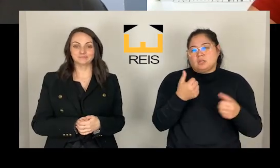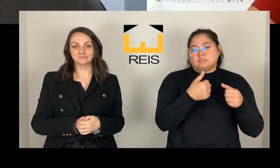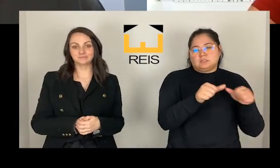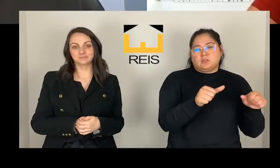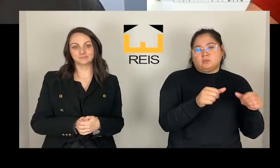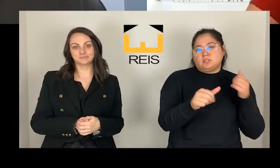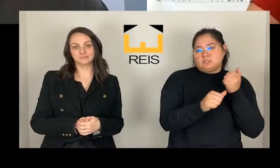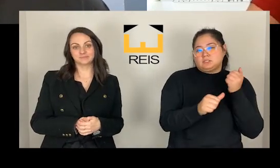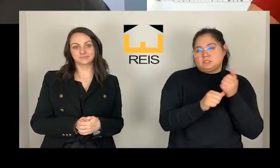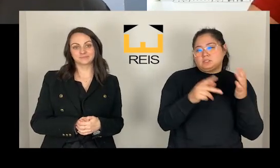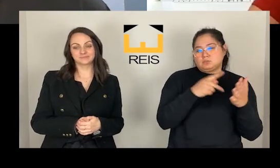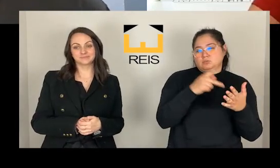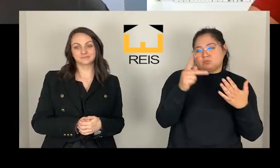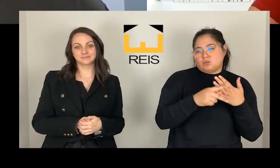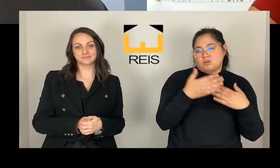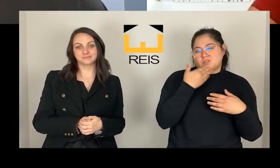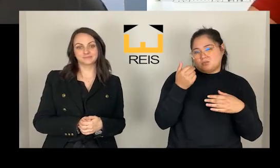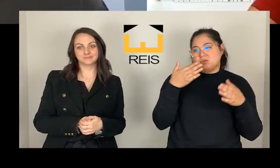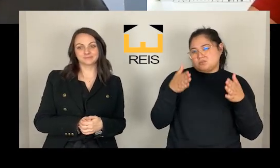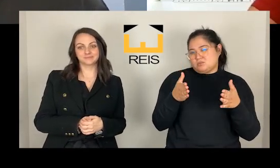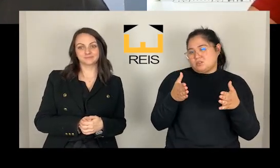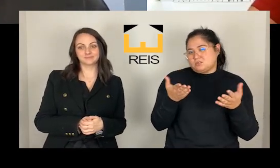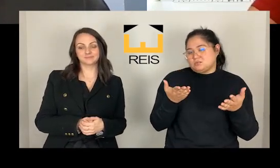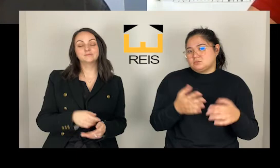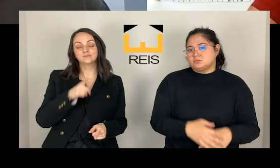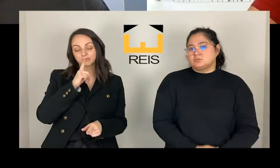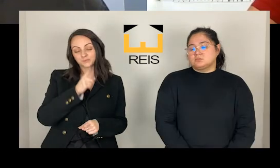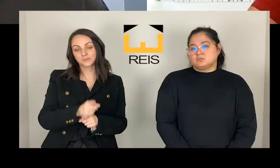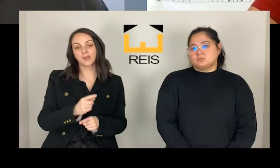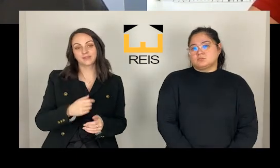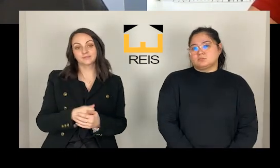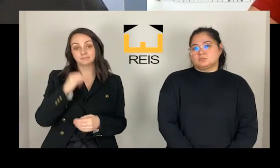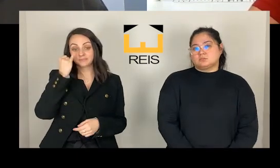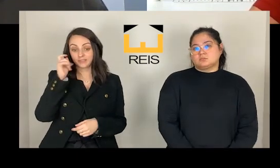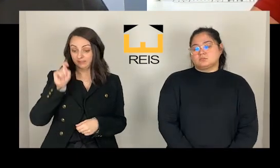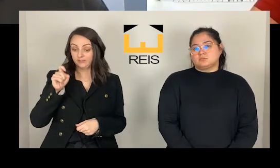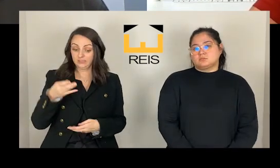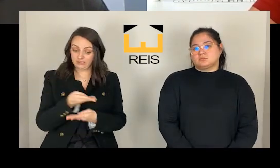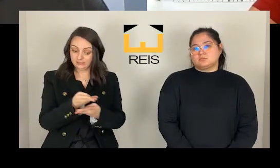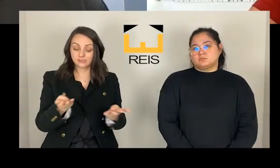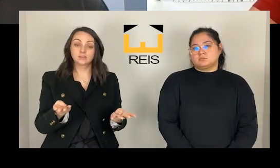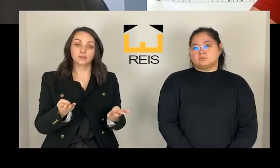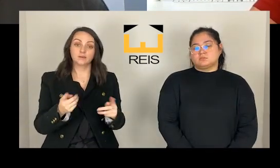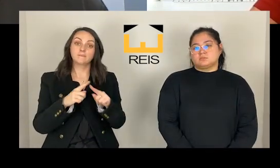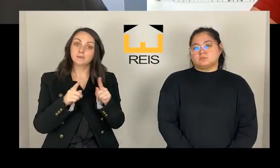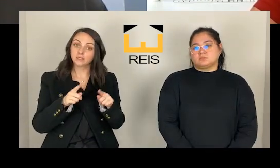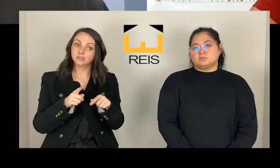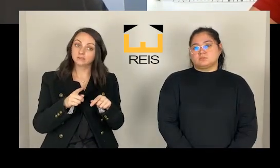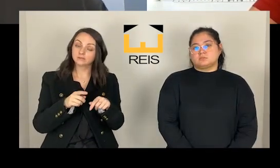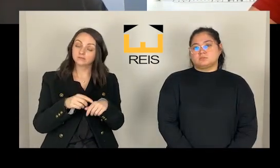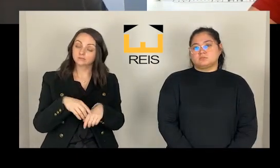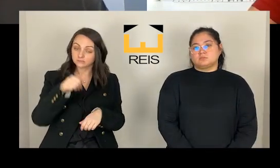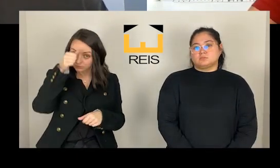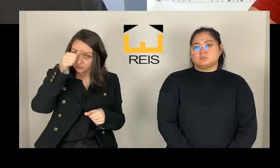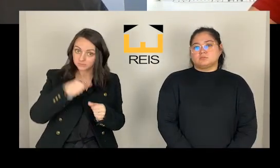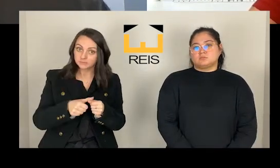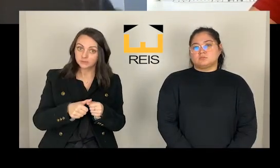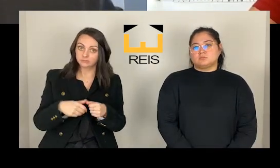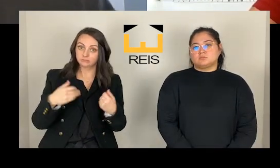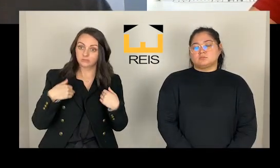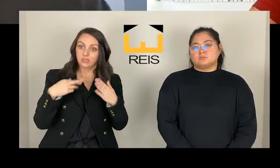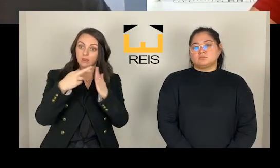assistance program is the best way to go. Correct. It's there if you need it. But remember, it does come again. This is somebody or